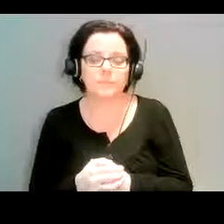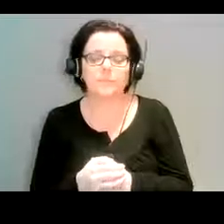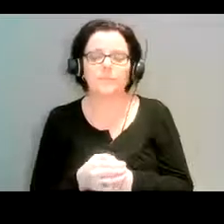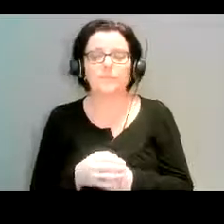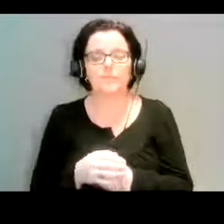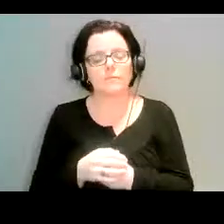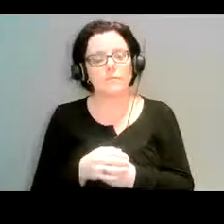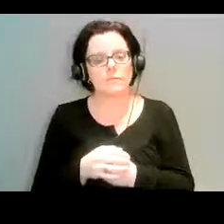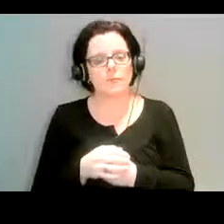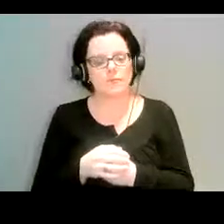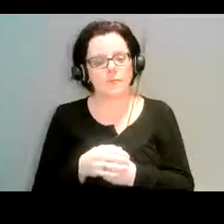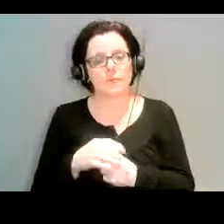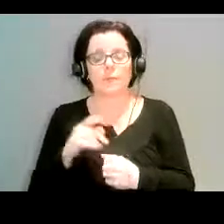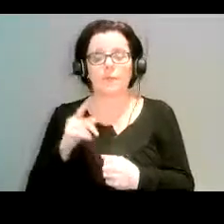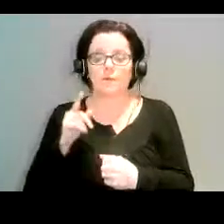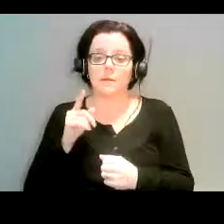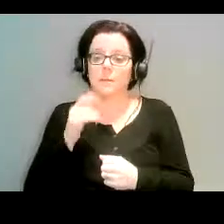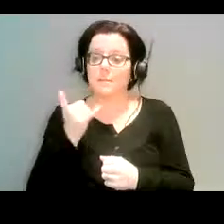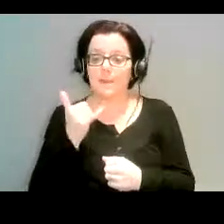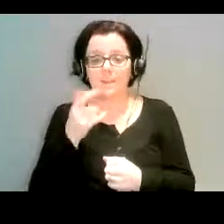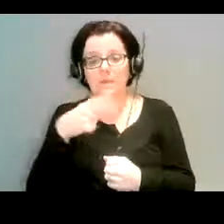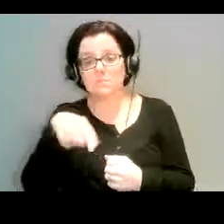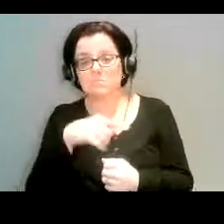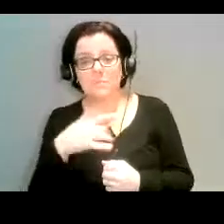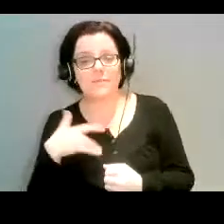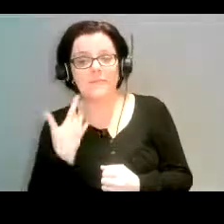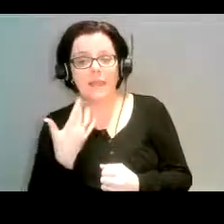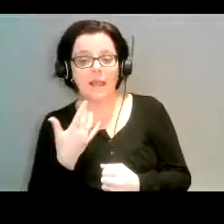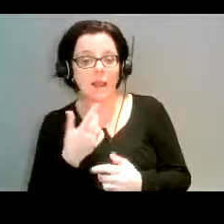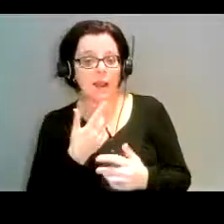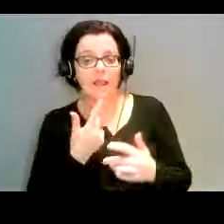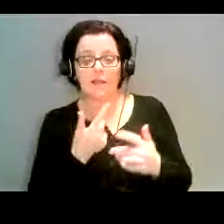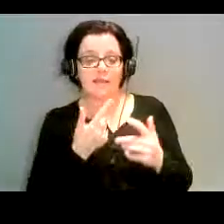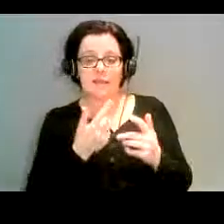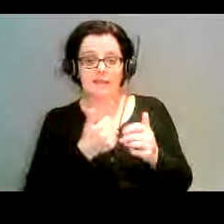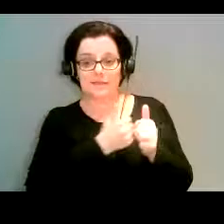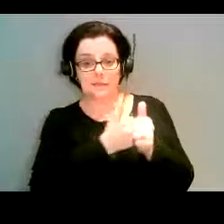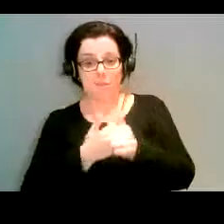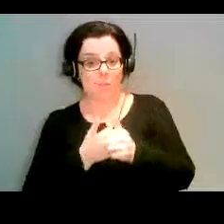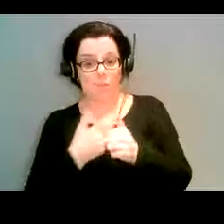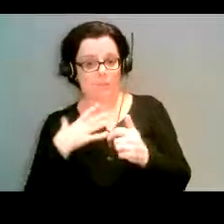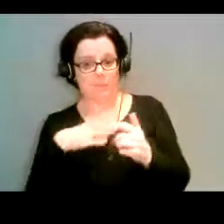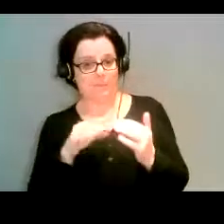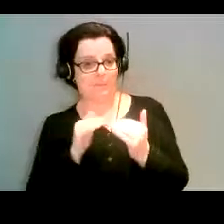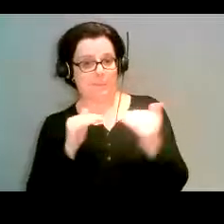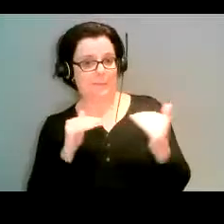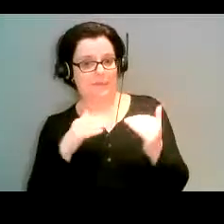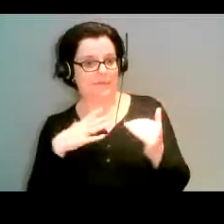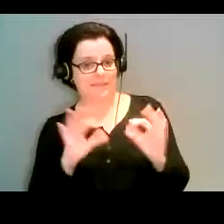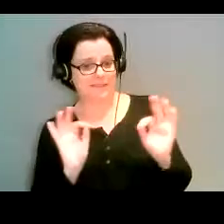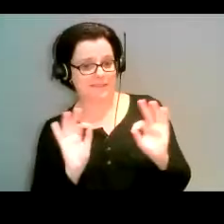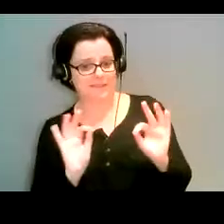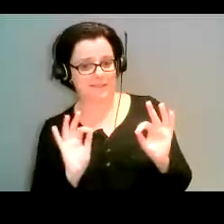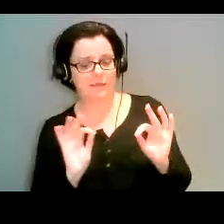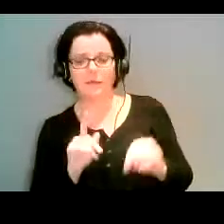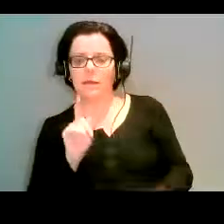feel that even having like support might not meet their needs, but maybe going,